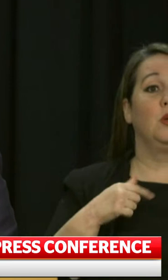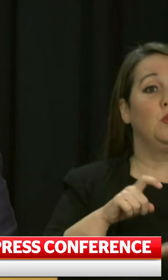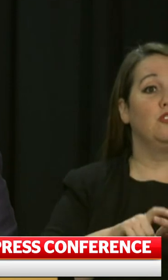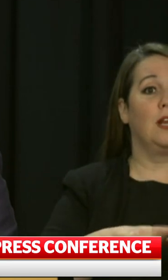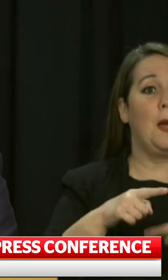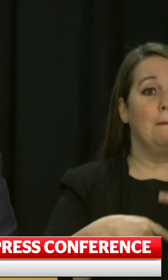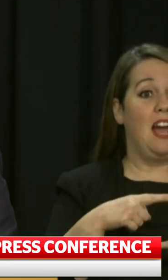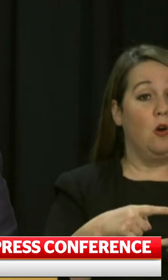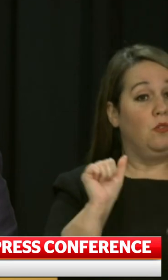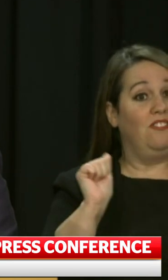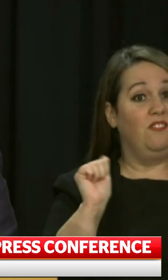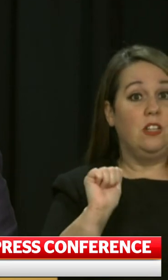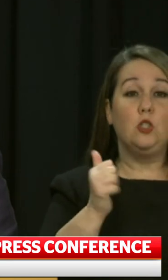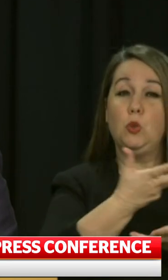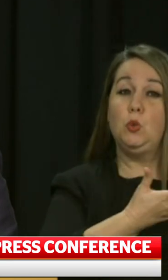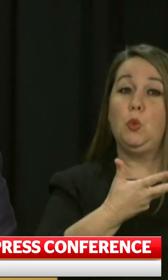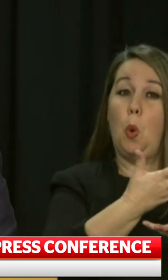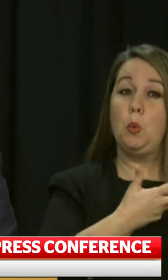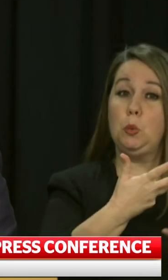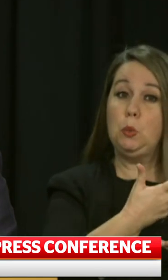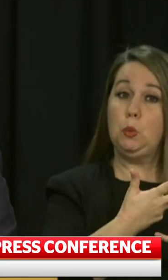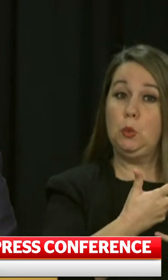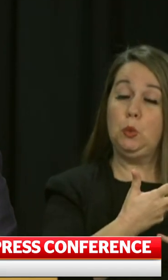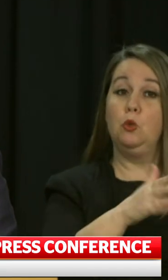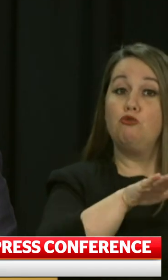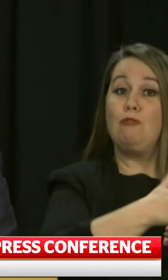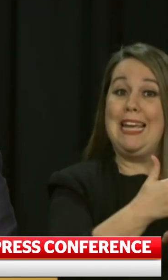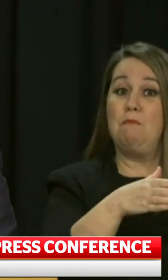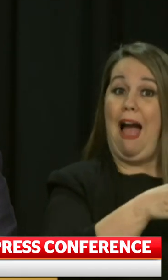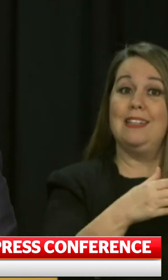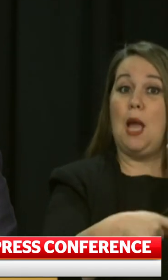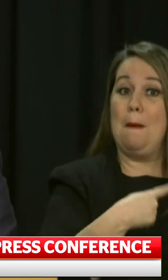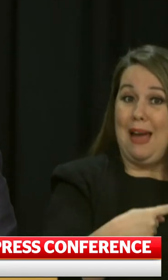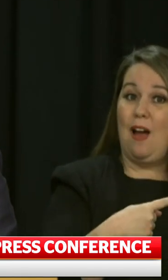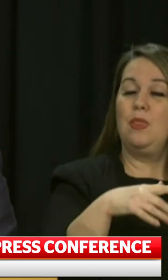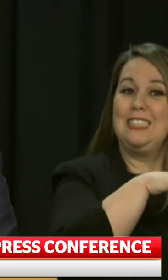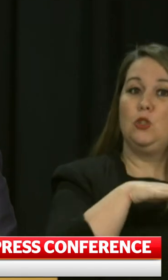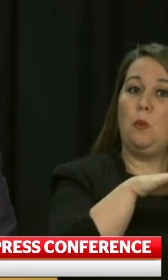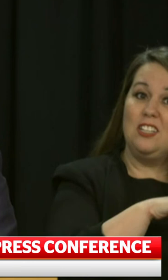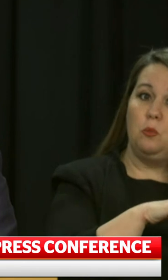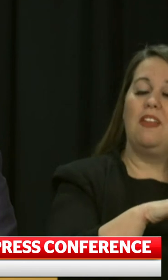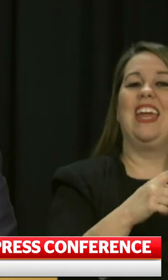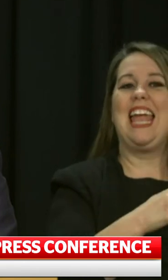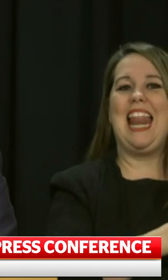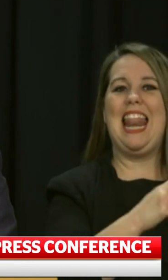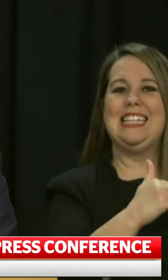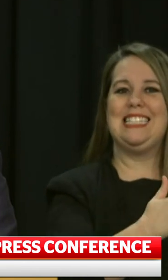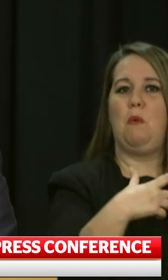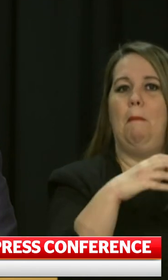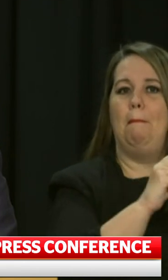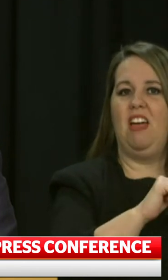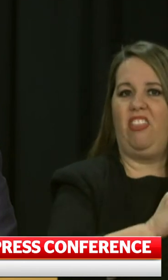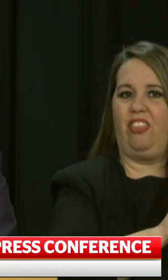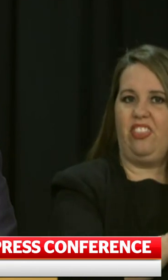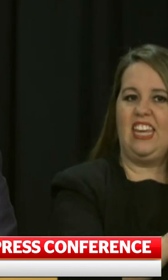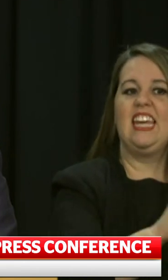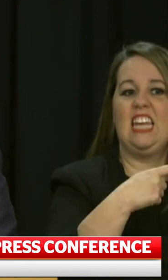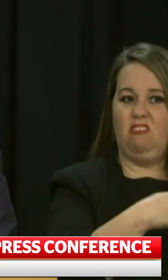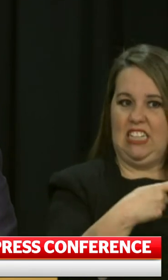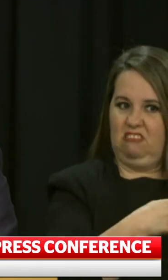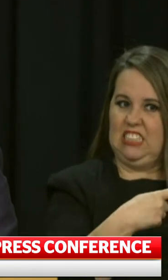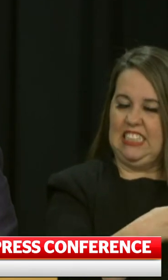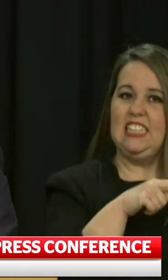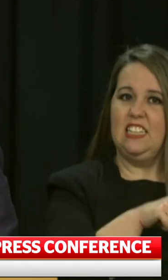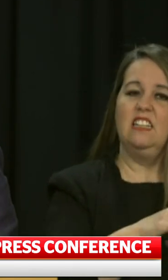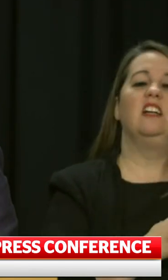situation with Elizabeth Kirikiri? And are you concerned that the defection of Meka Whaitiri